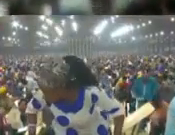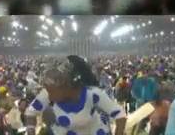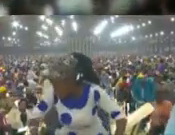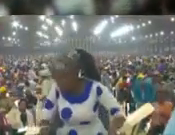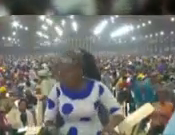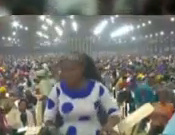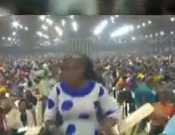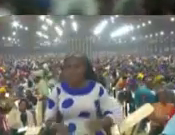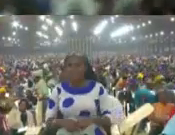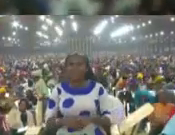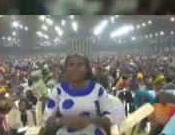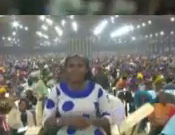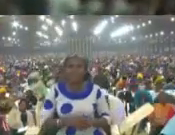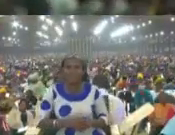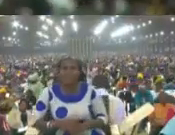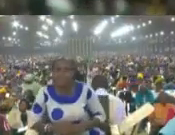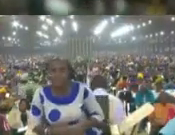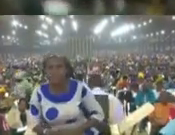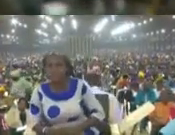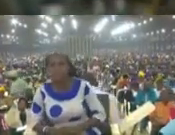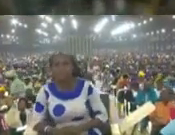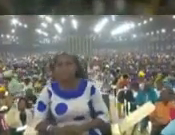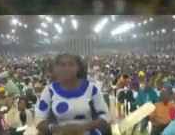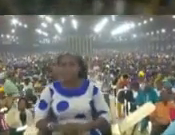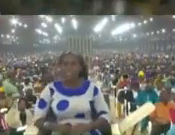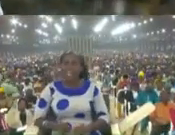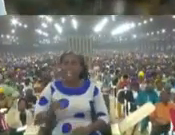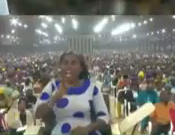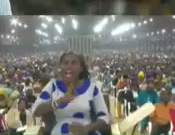So I want you, with boldness,